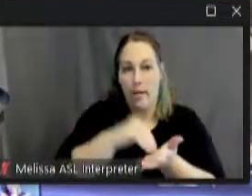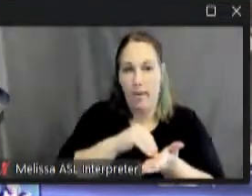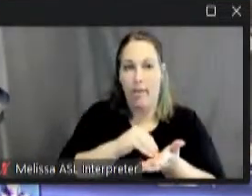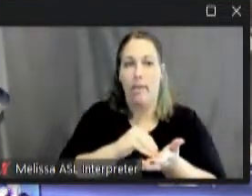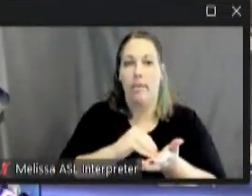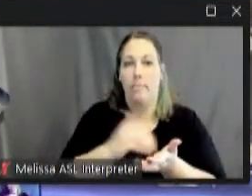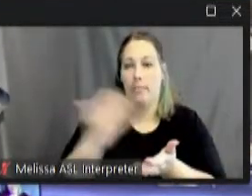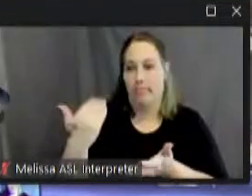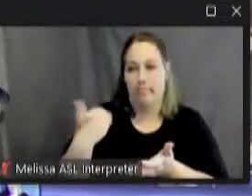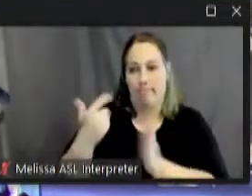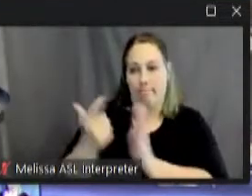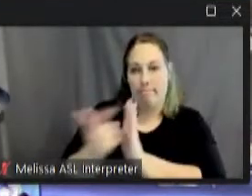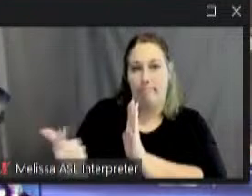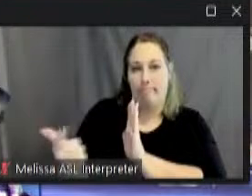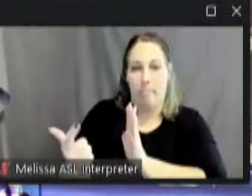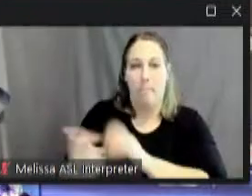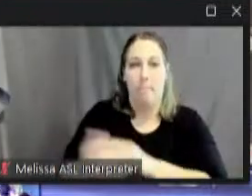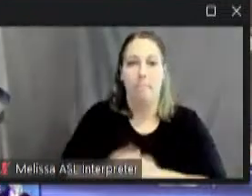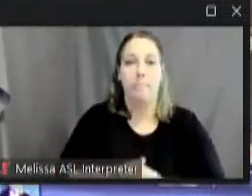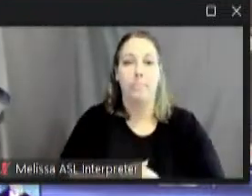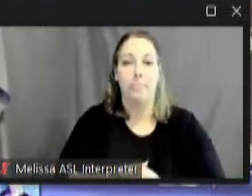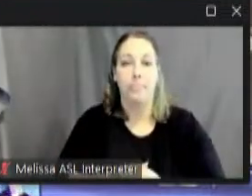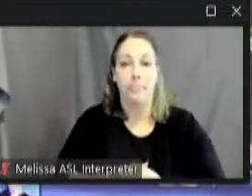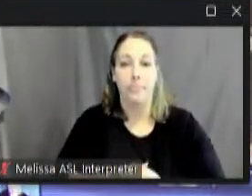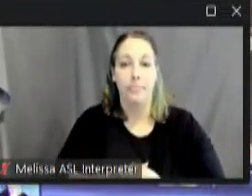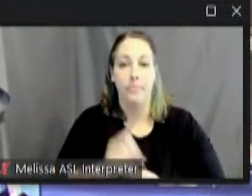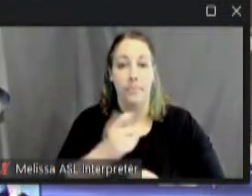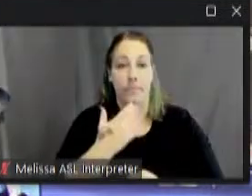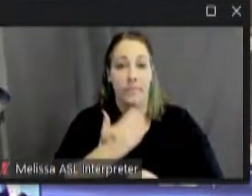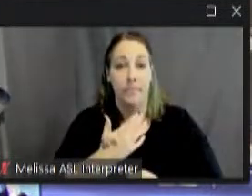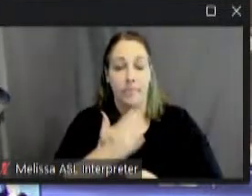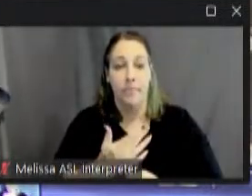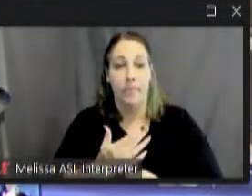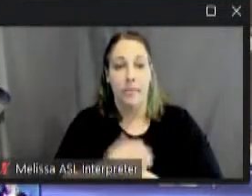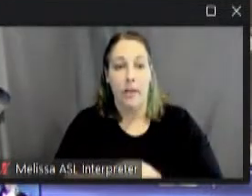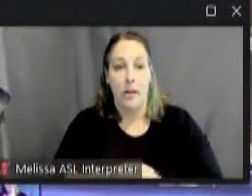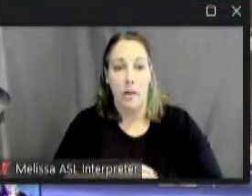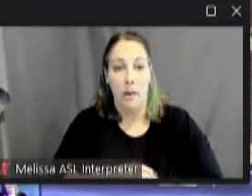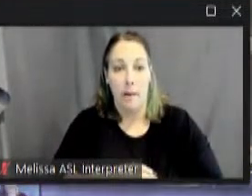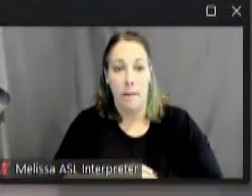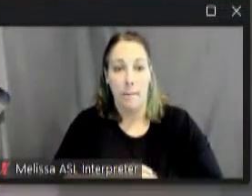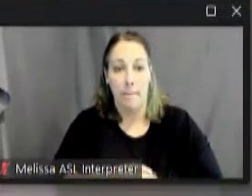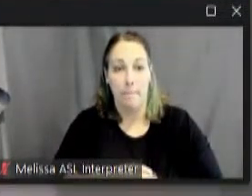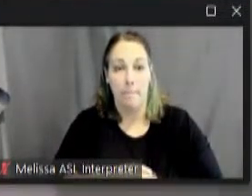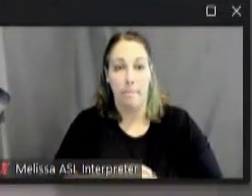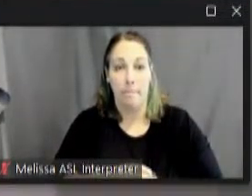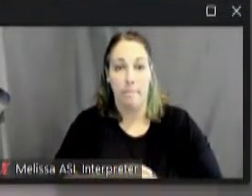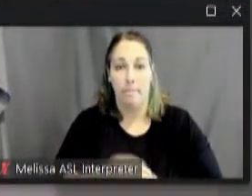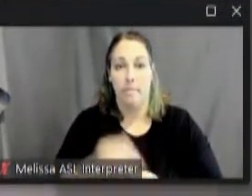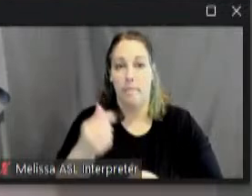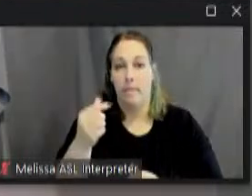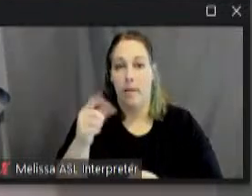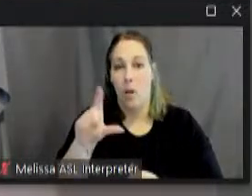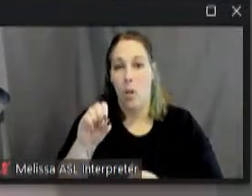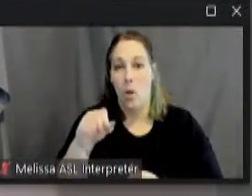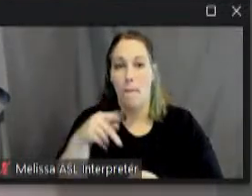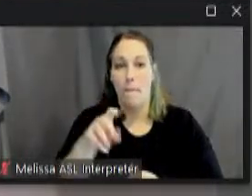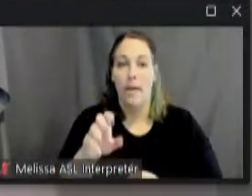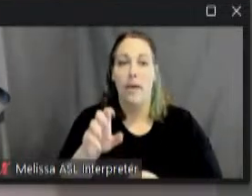Clara Lopez, and on behalf of the Department of Health of Honduras, to approve